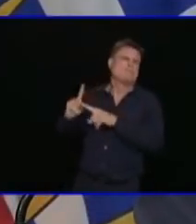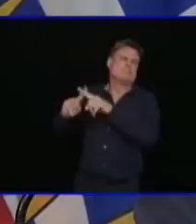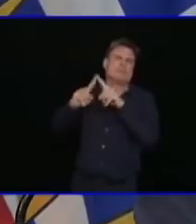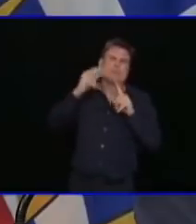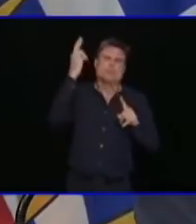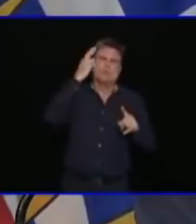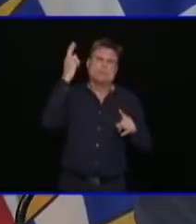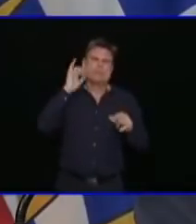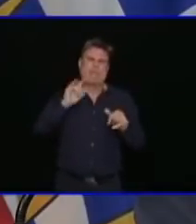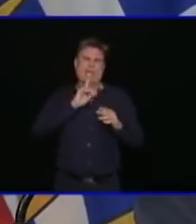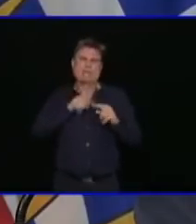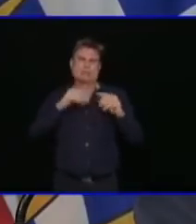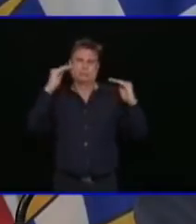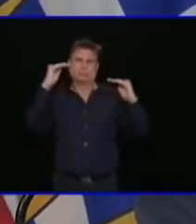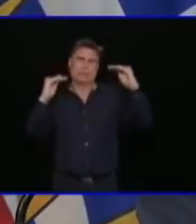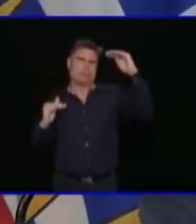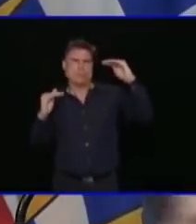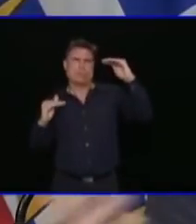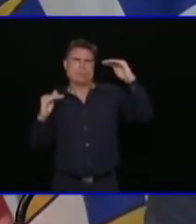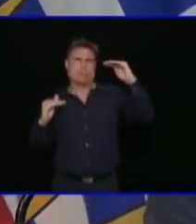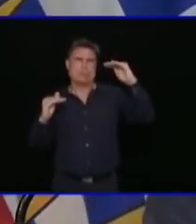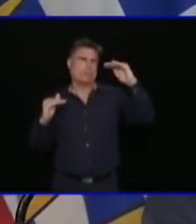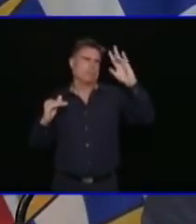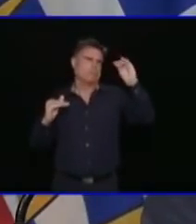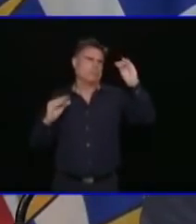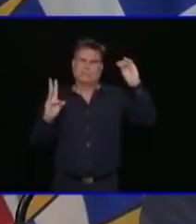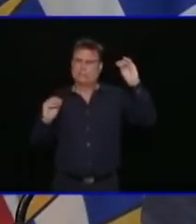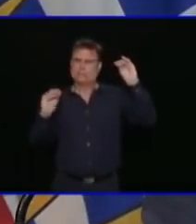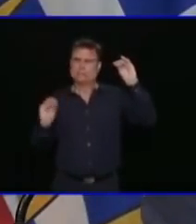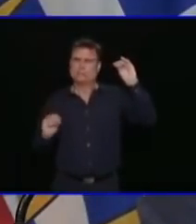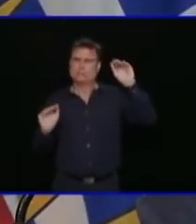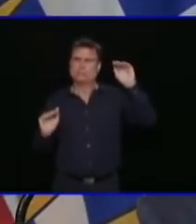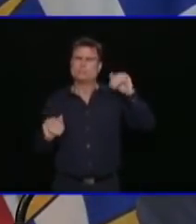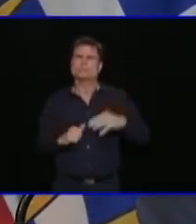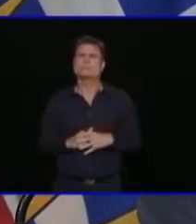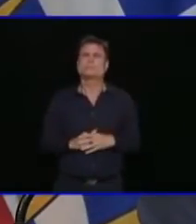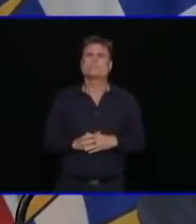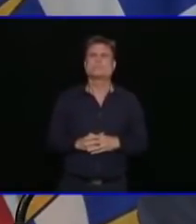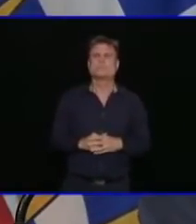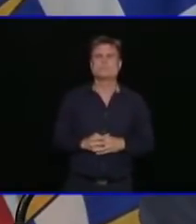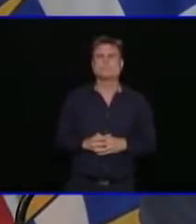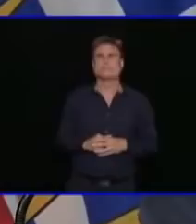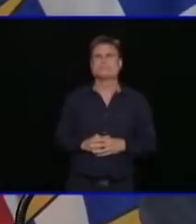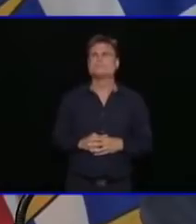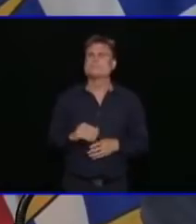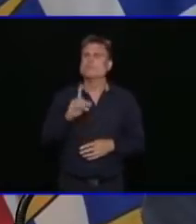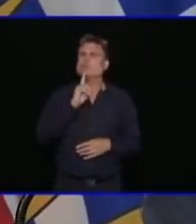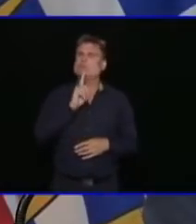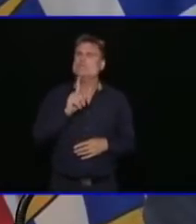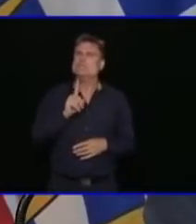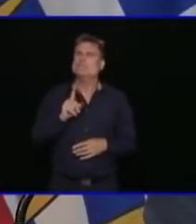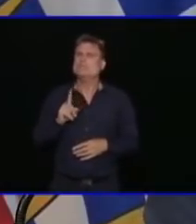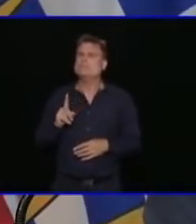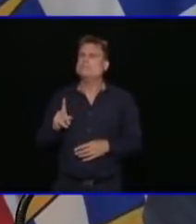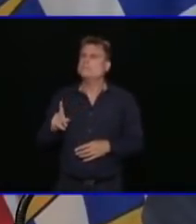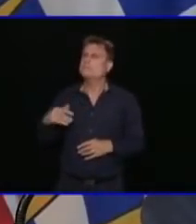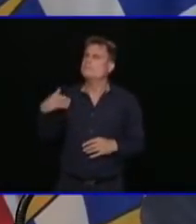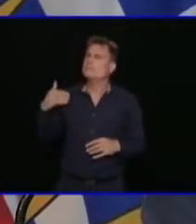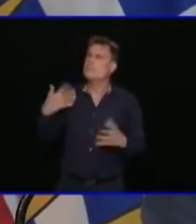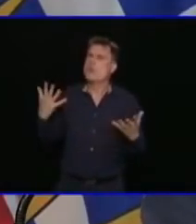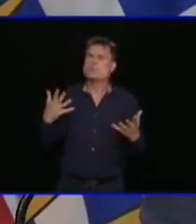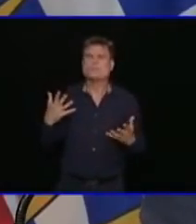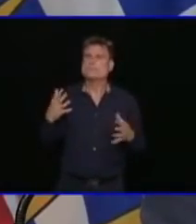away from work if they're sick, and that's having sick leave for everybody supported. That's really important because we heard that over and over